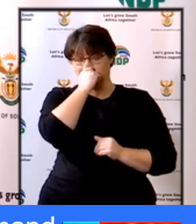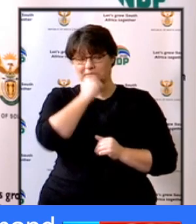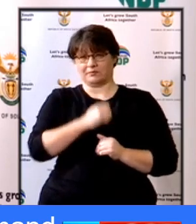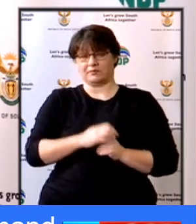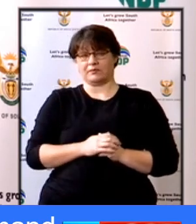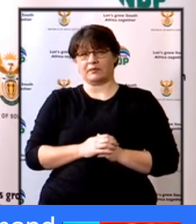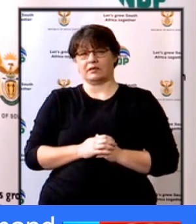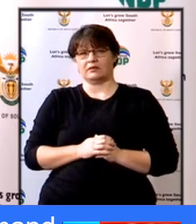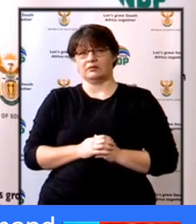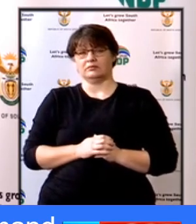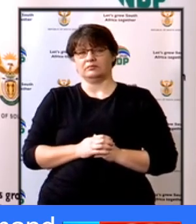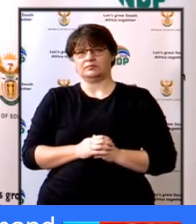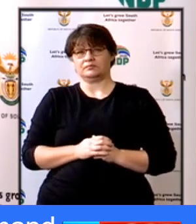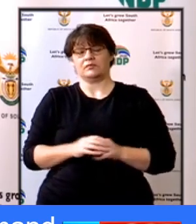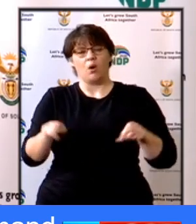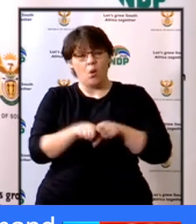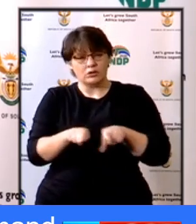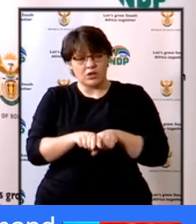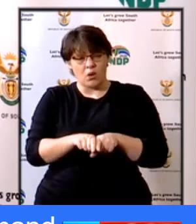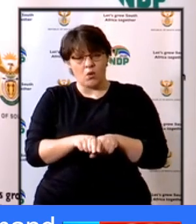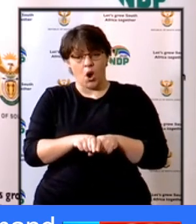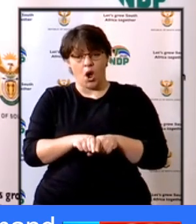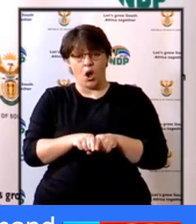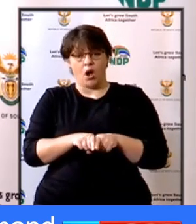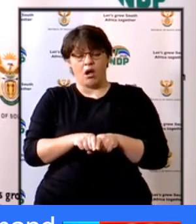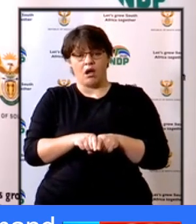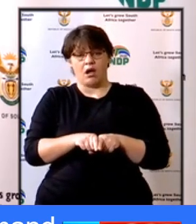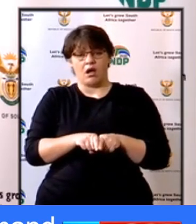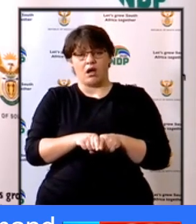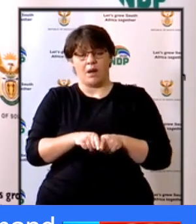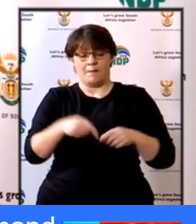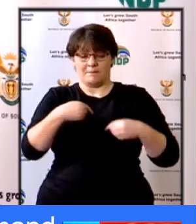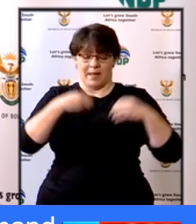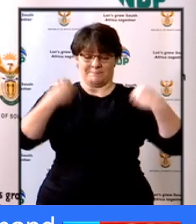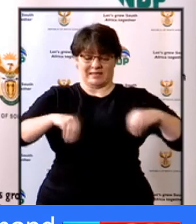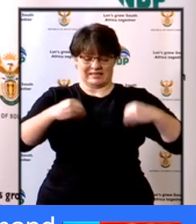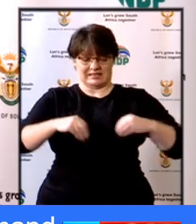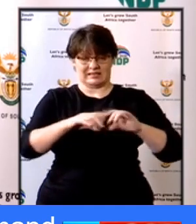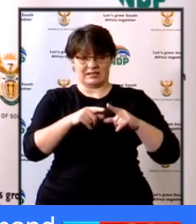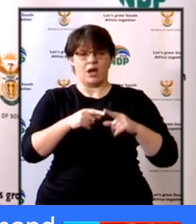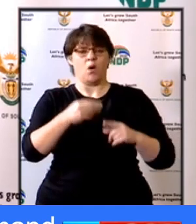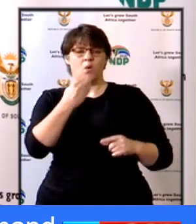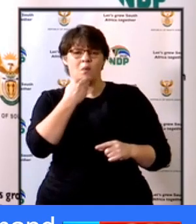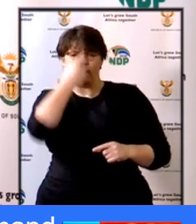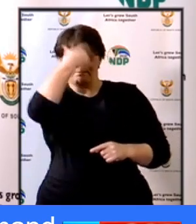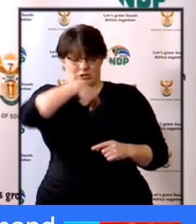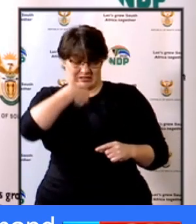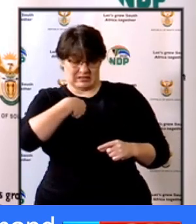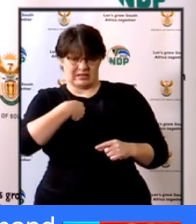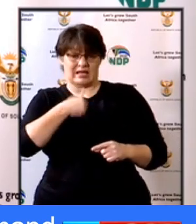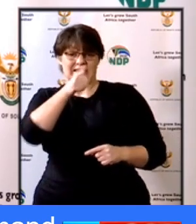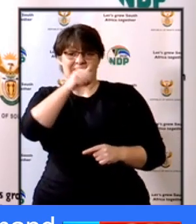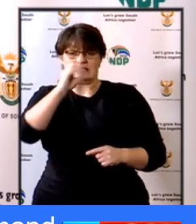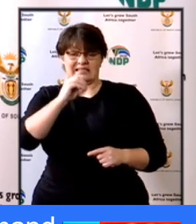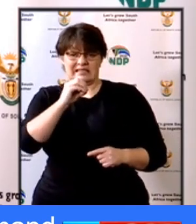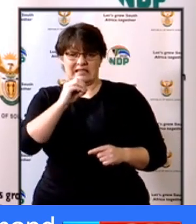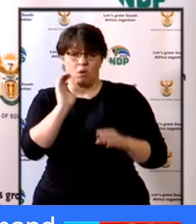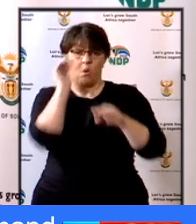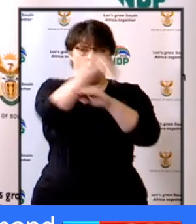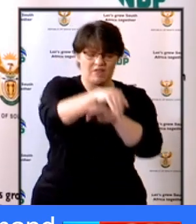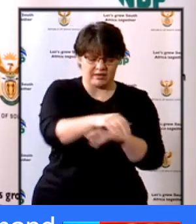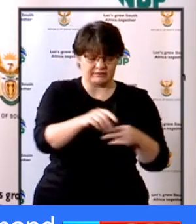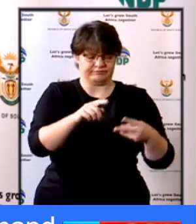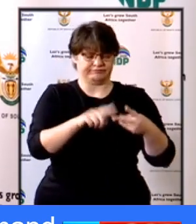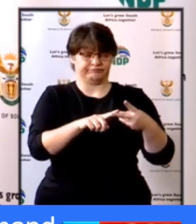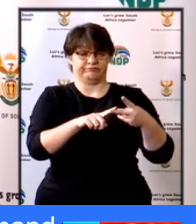said, must be taken in the workplace for those who are over 60 and those with comorbidities to enable